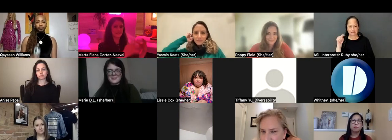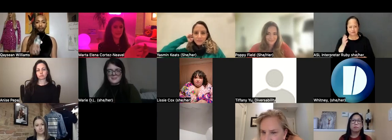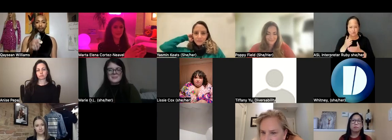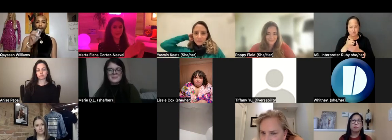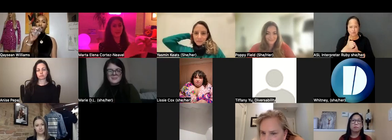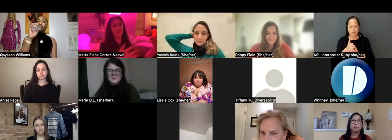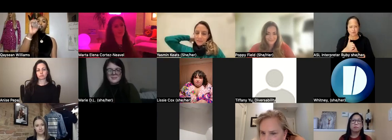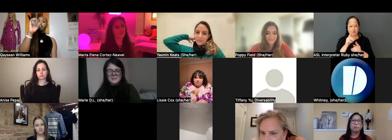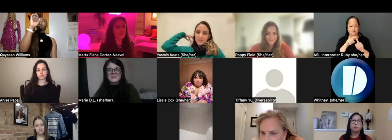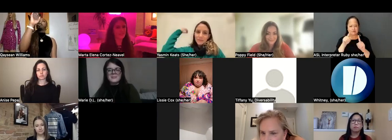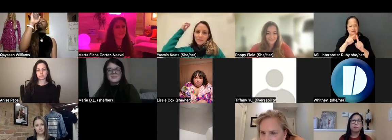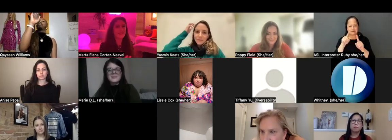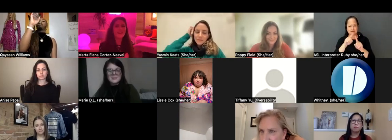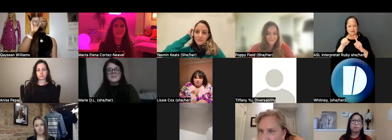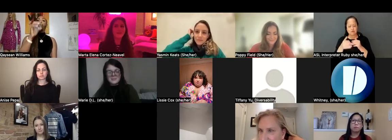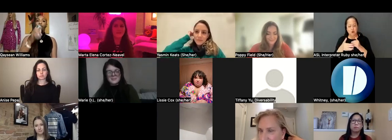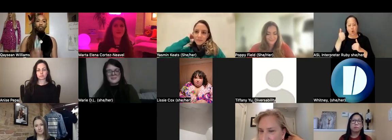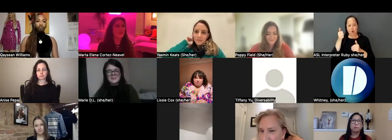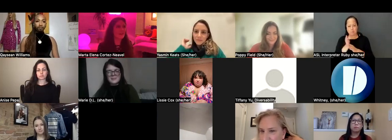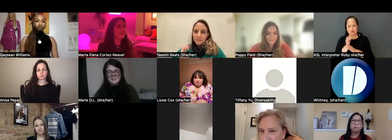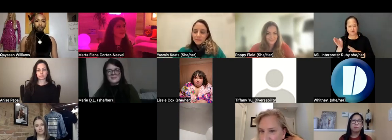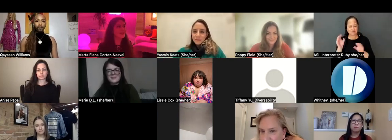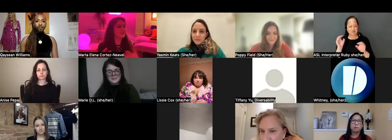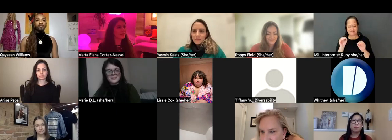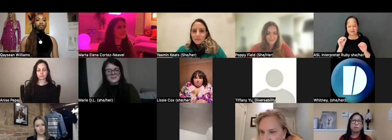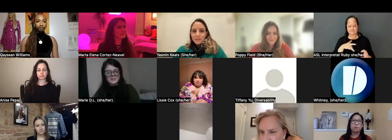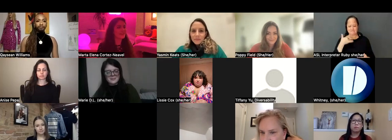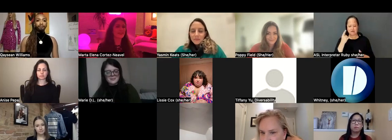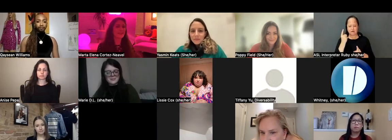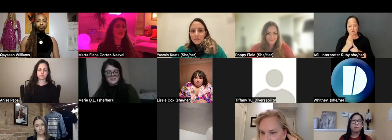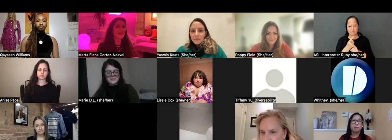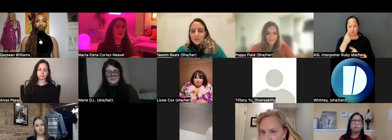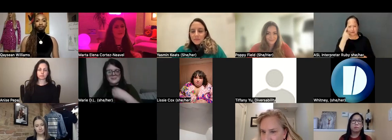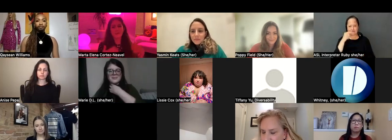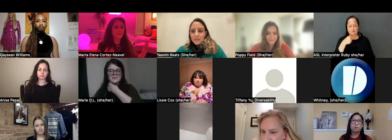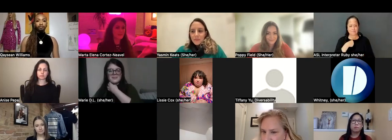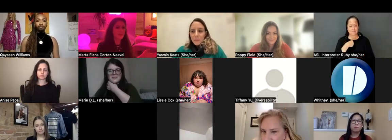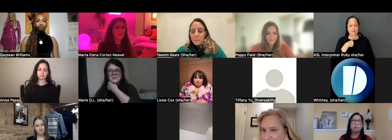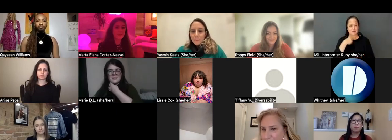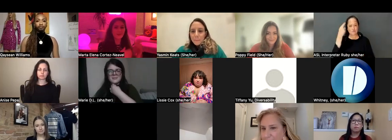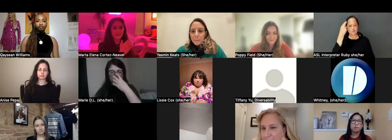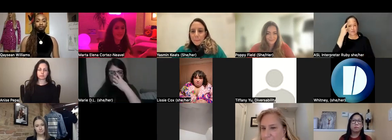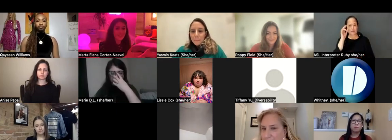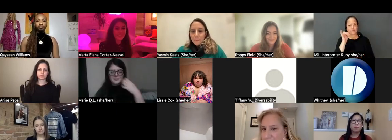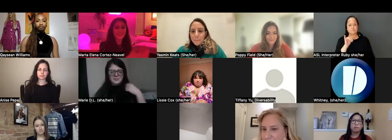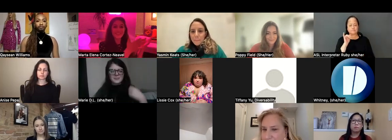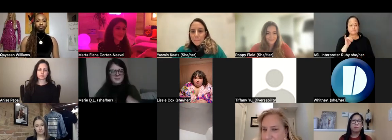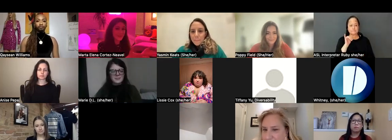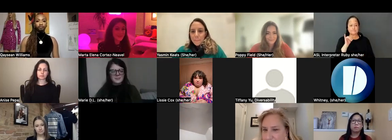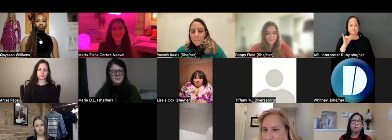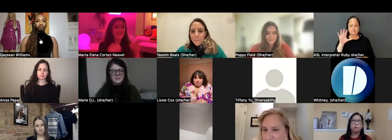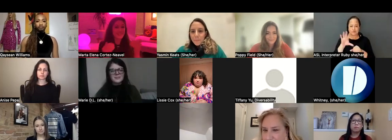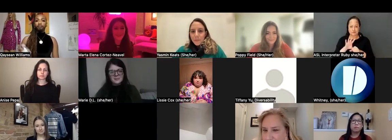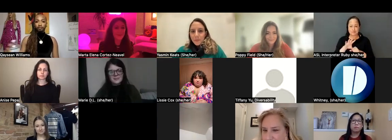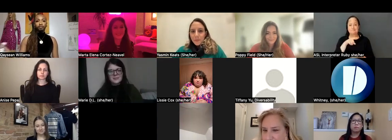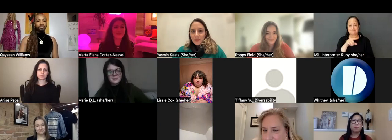of different, like almost careers, none of them felt right. And like realizing like, oh, like shit, there's